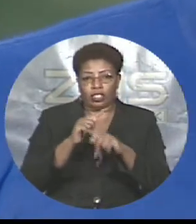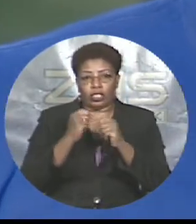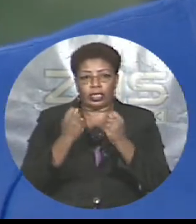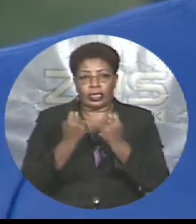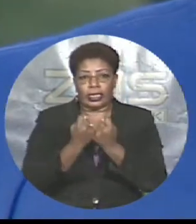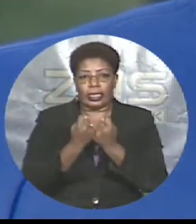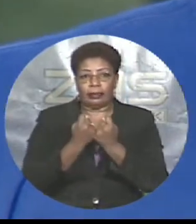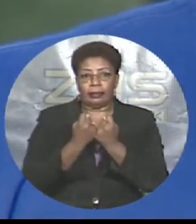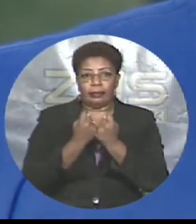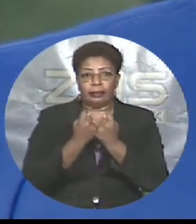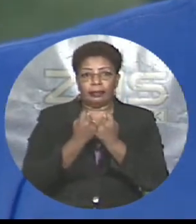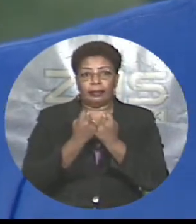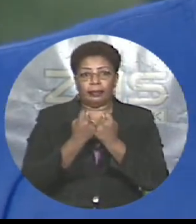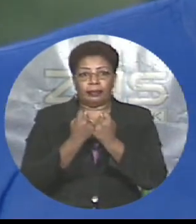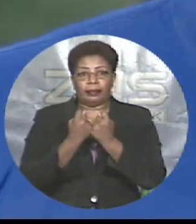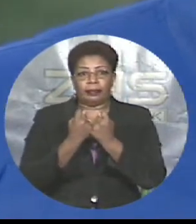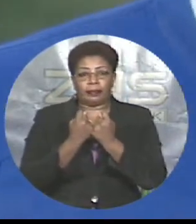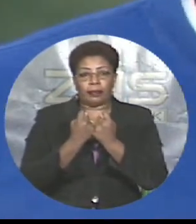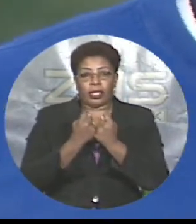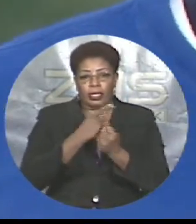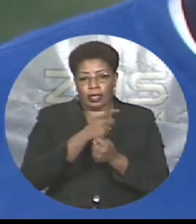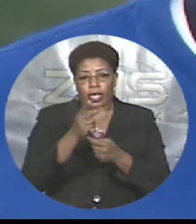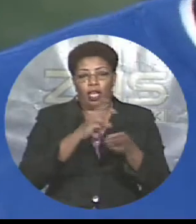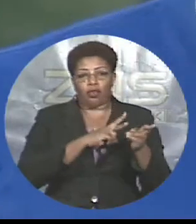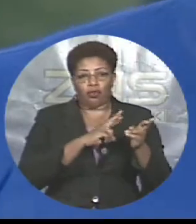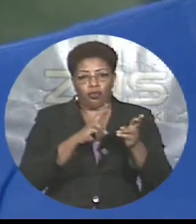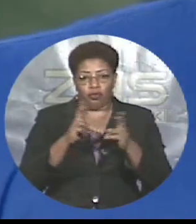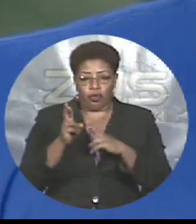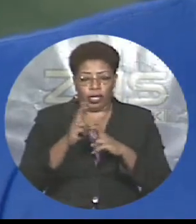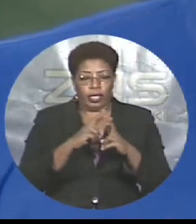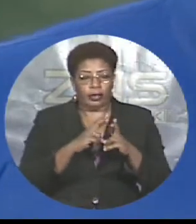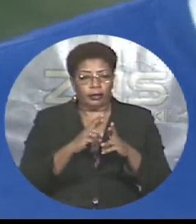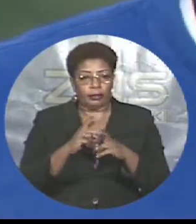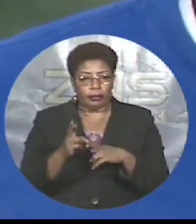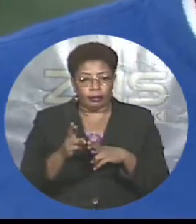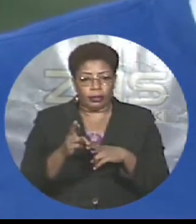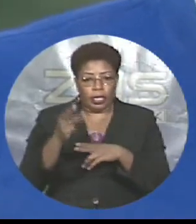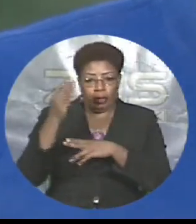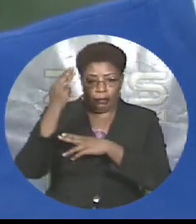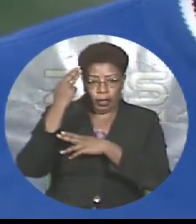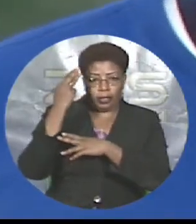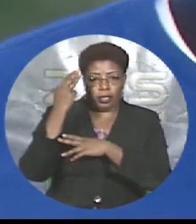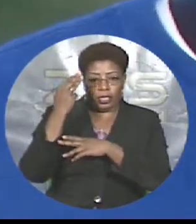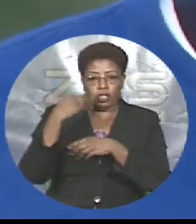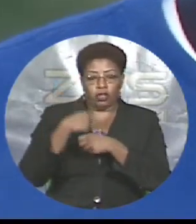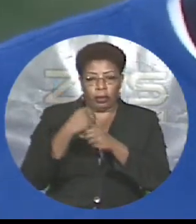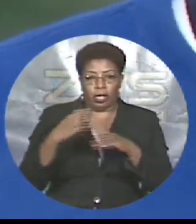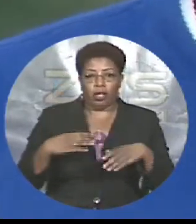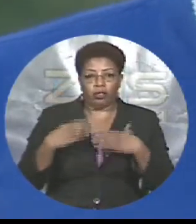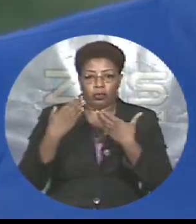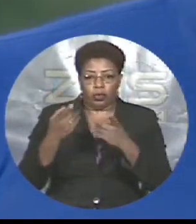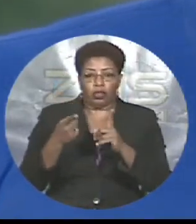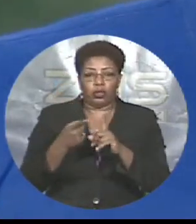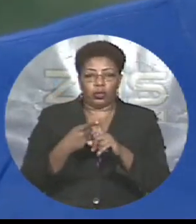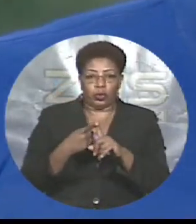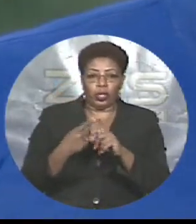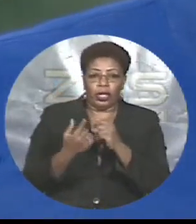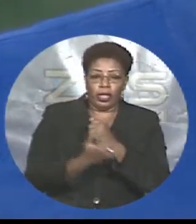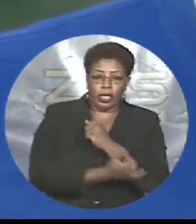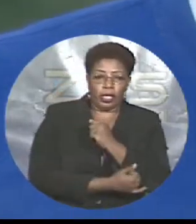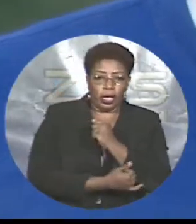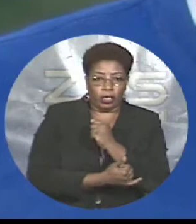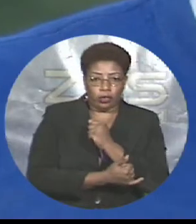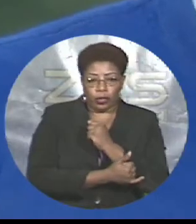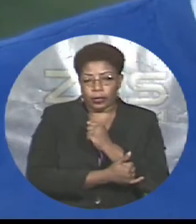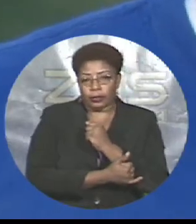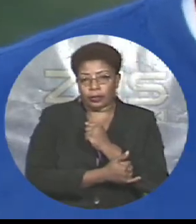are well and ready physically, mentally, to make a contribution for this country. But I